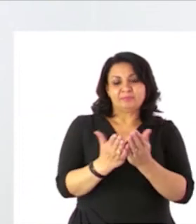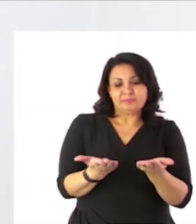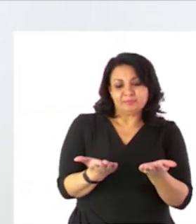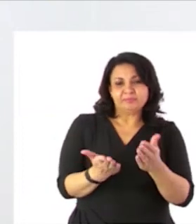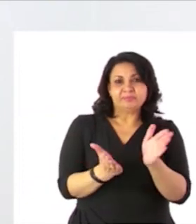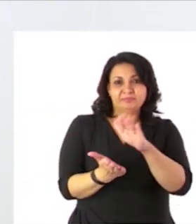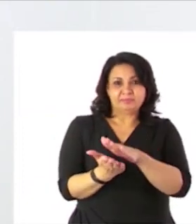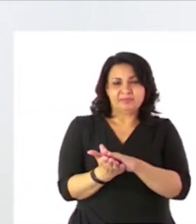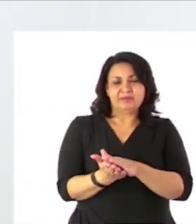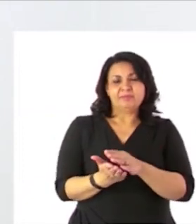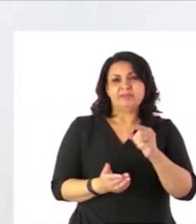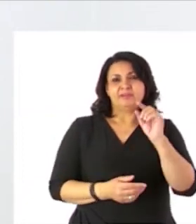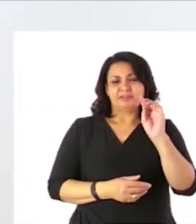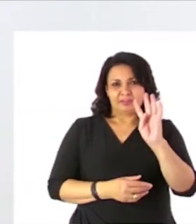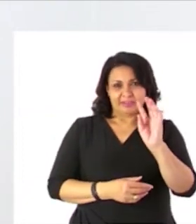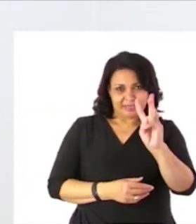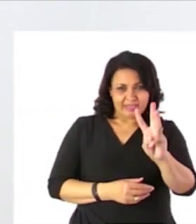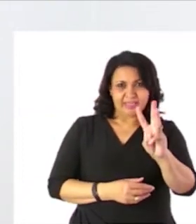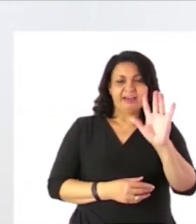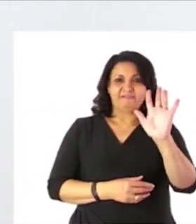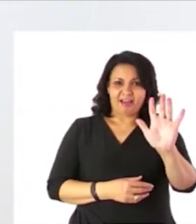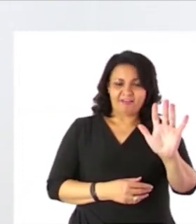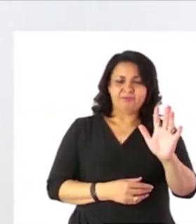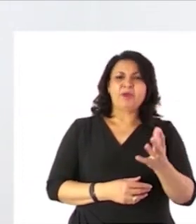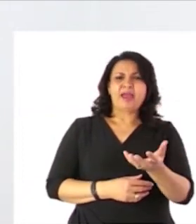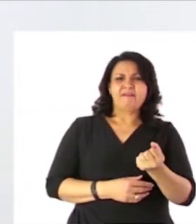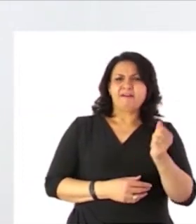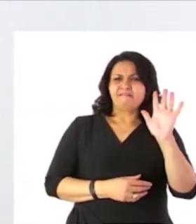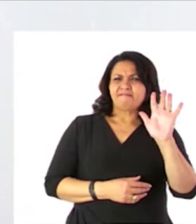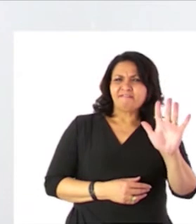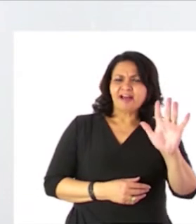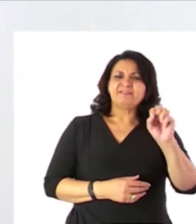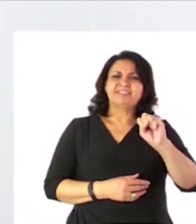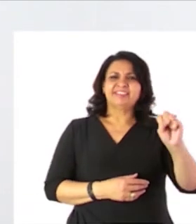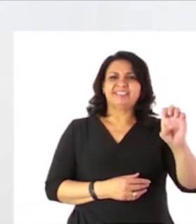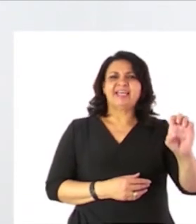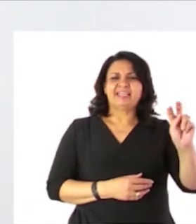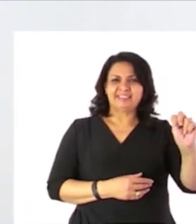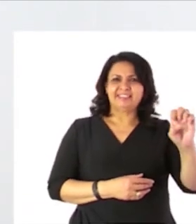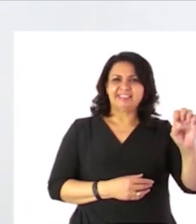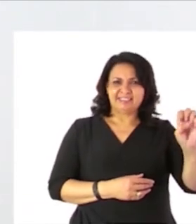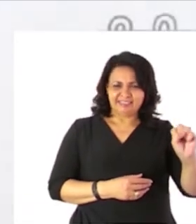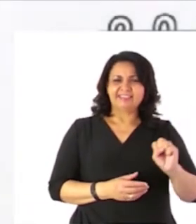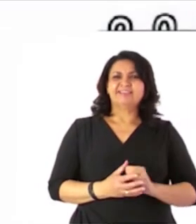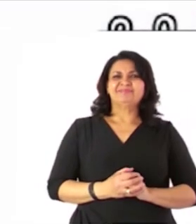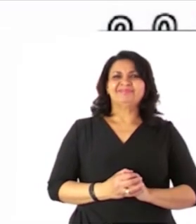and 5. We have got 5 senses. We're going to look at them now.